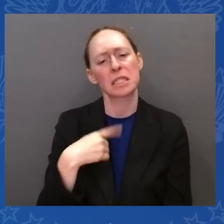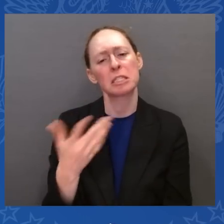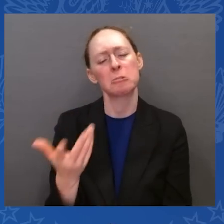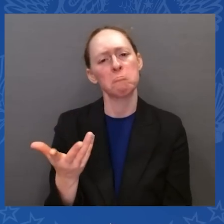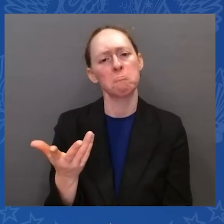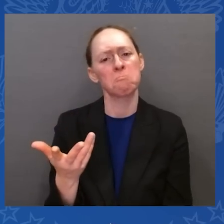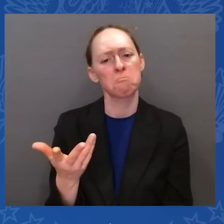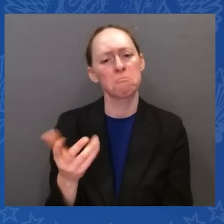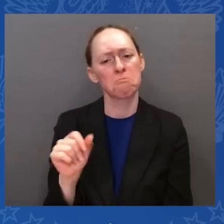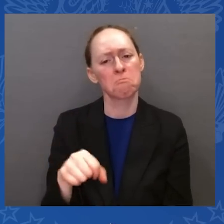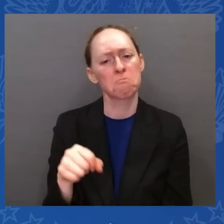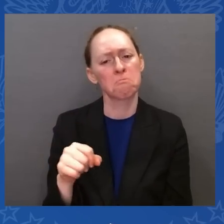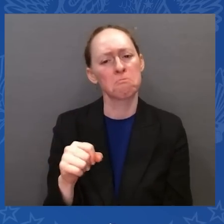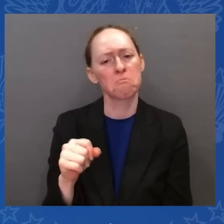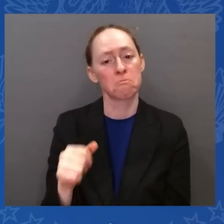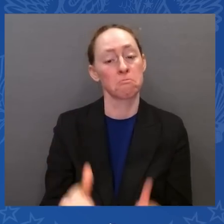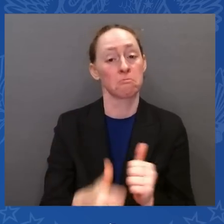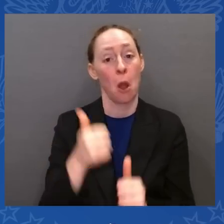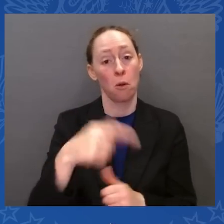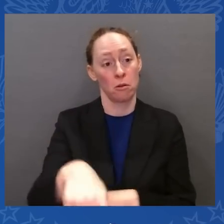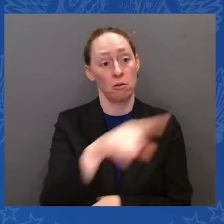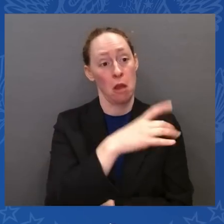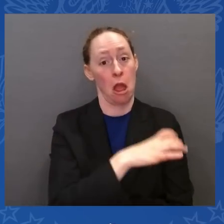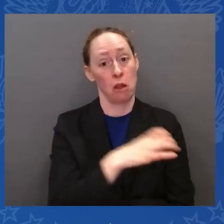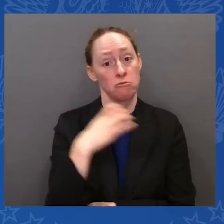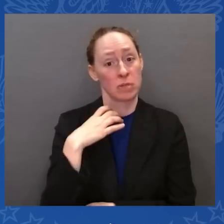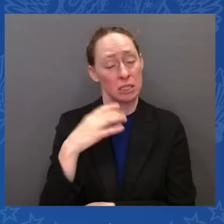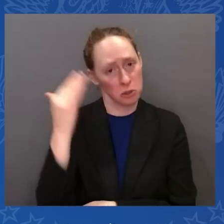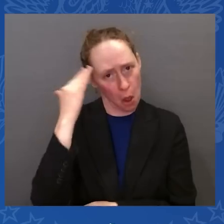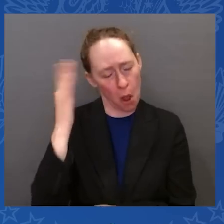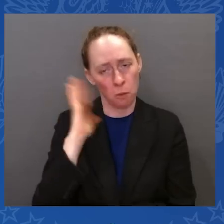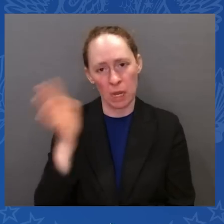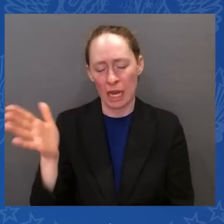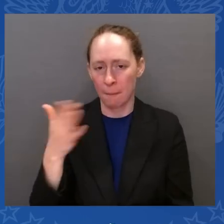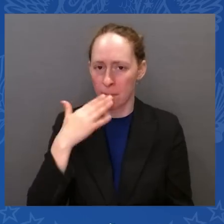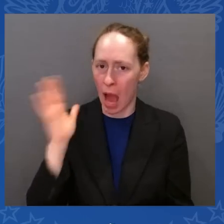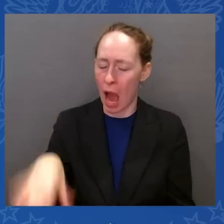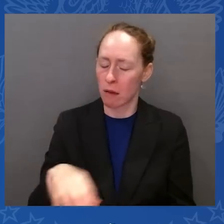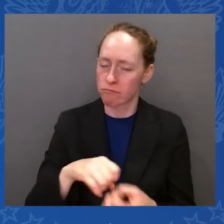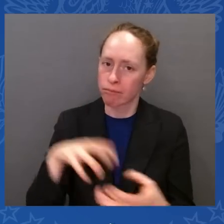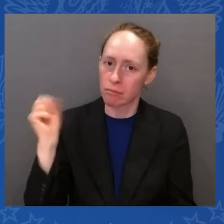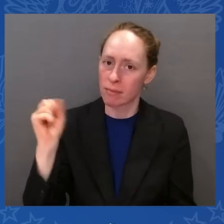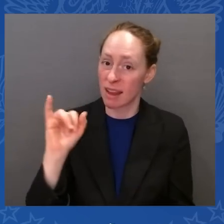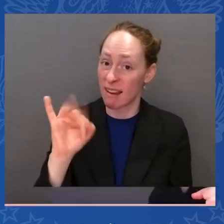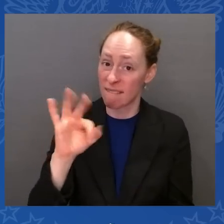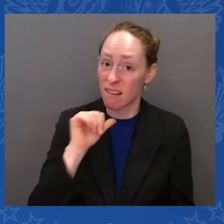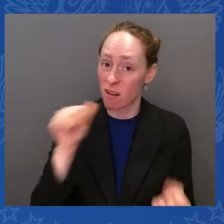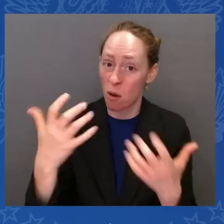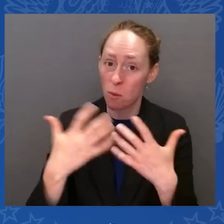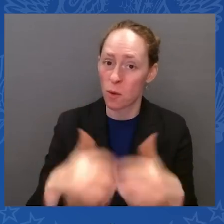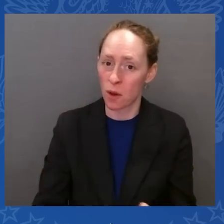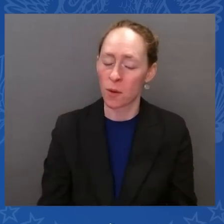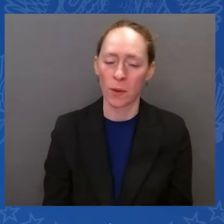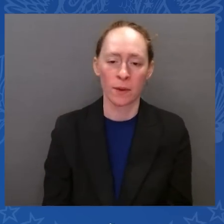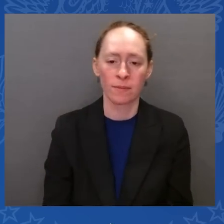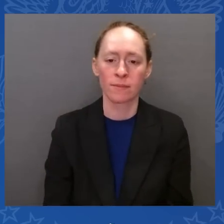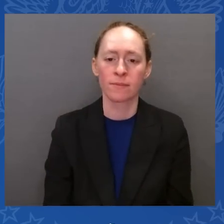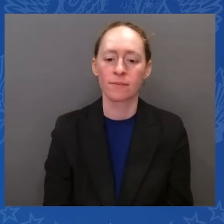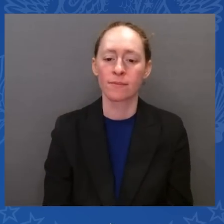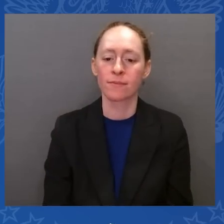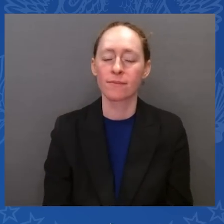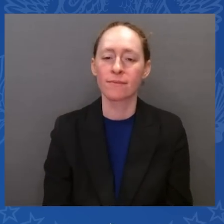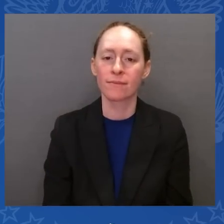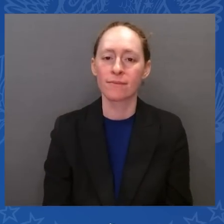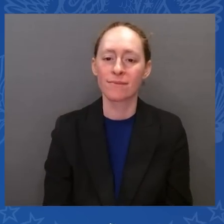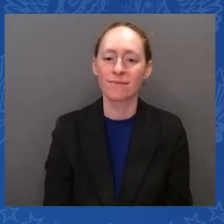you have the 95% of the members. I won't put in a number. An overwhelming number of the members of the Congress know